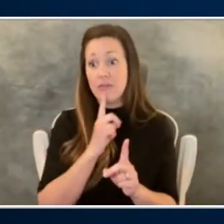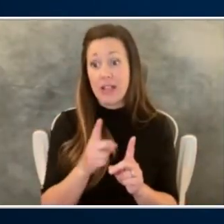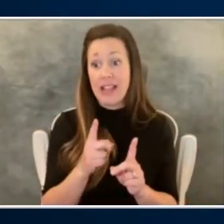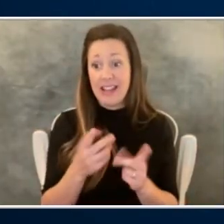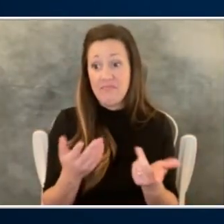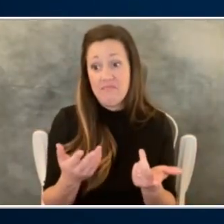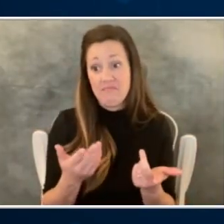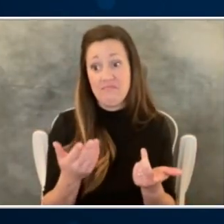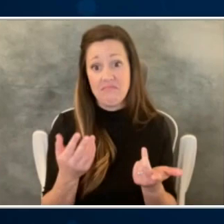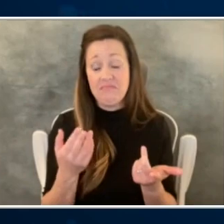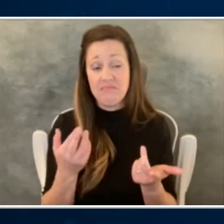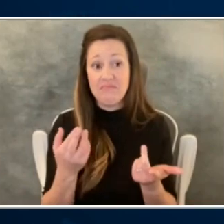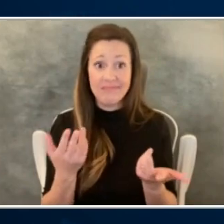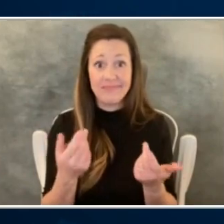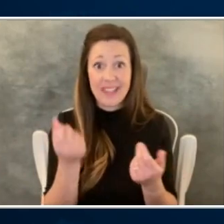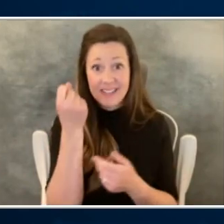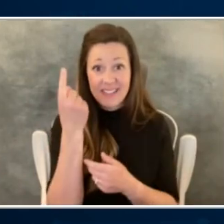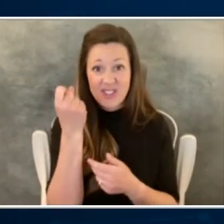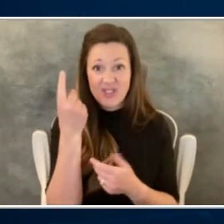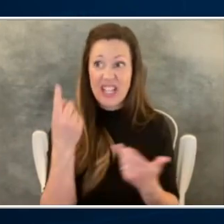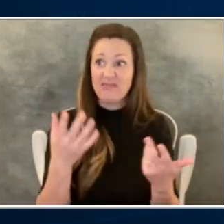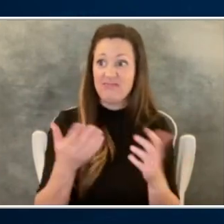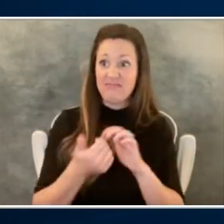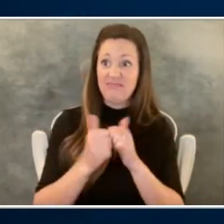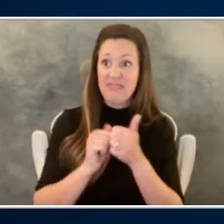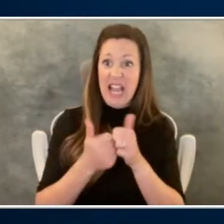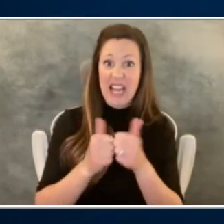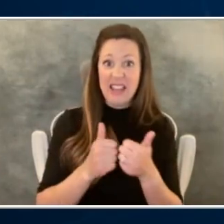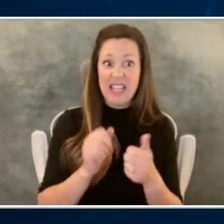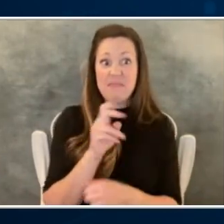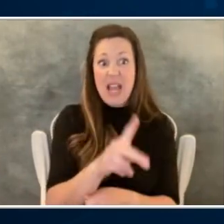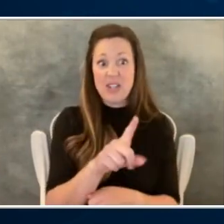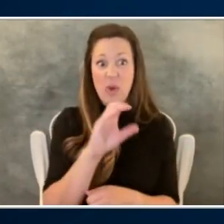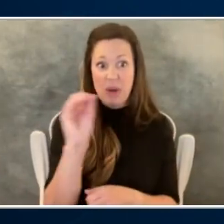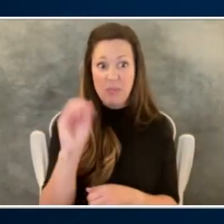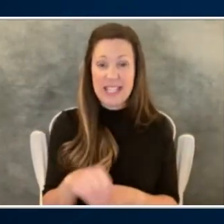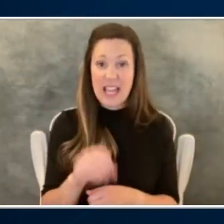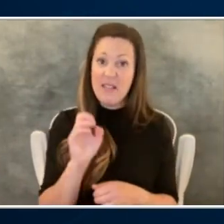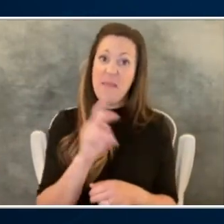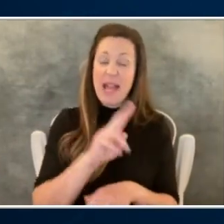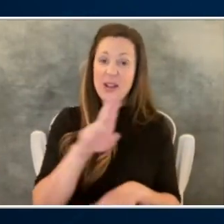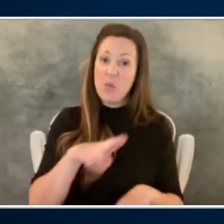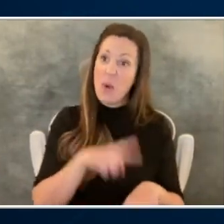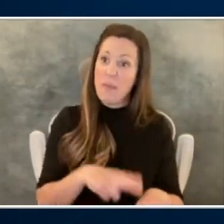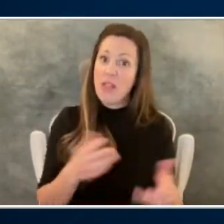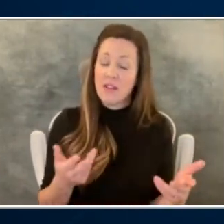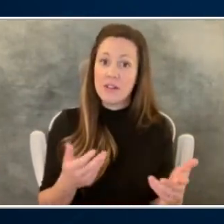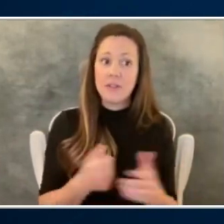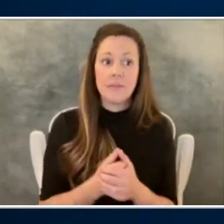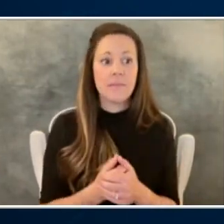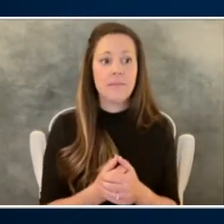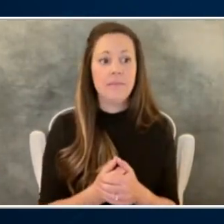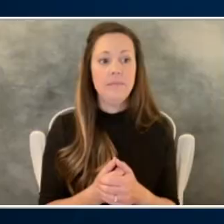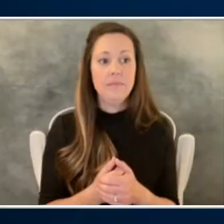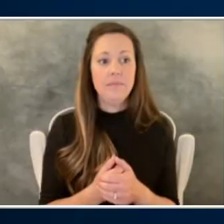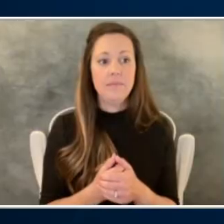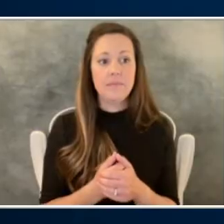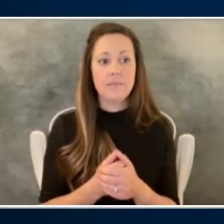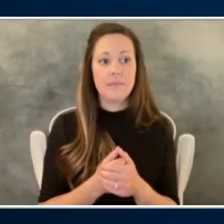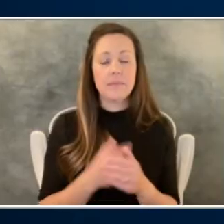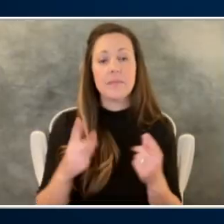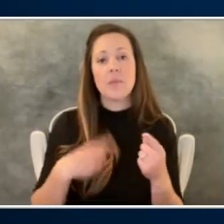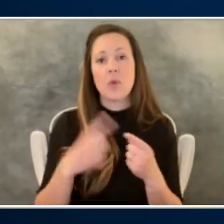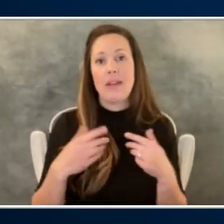expect athletes to get back to 100% of what they have. The other nice part is when we have the athletes like Gabe